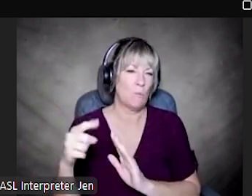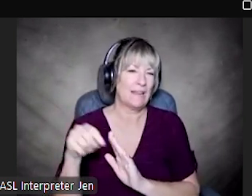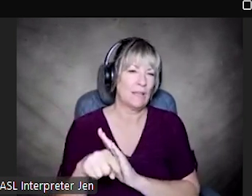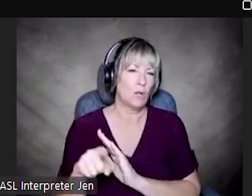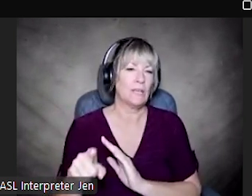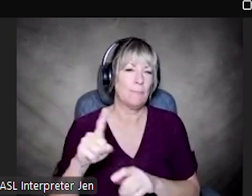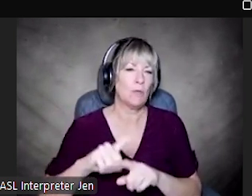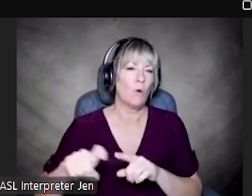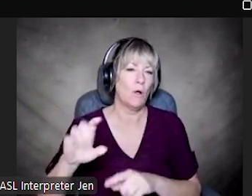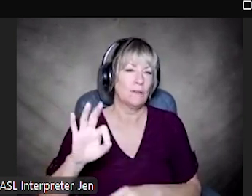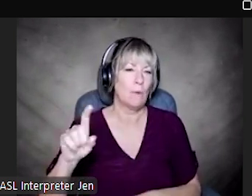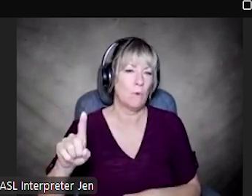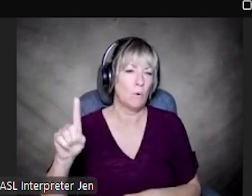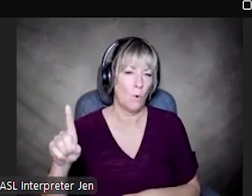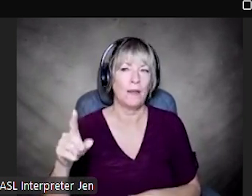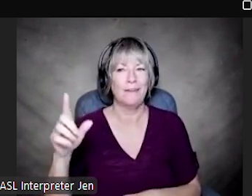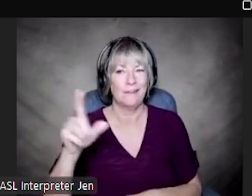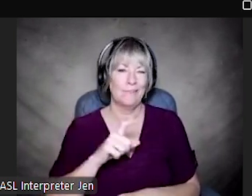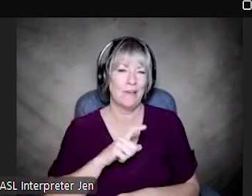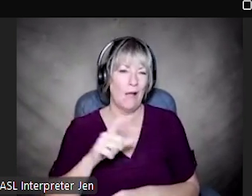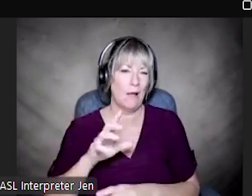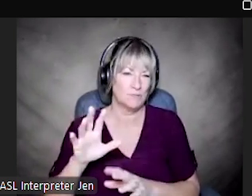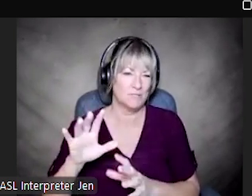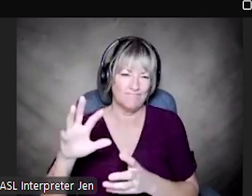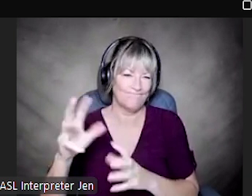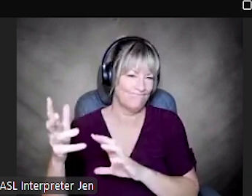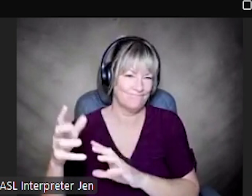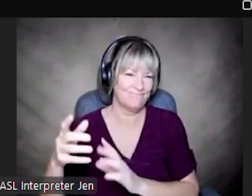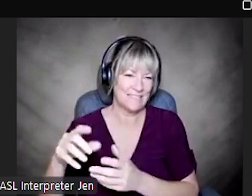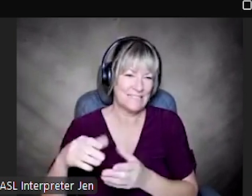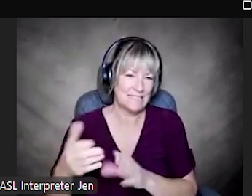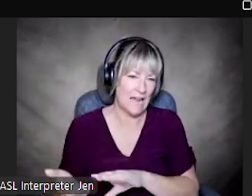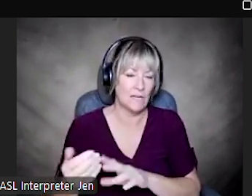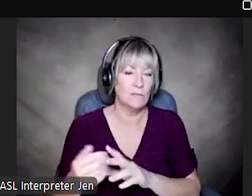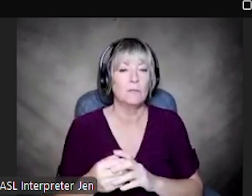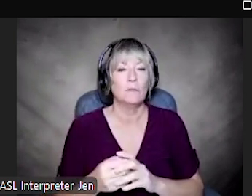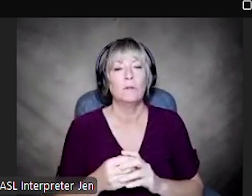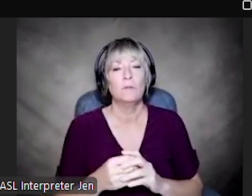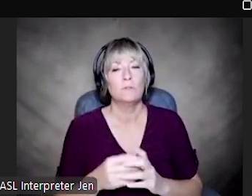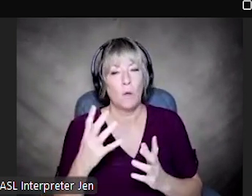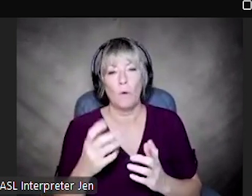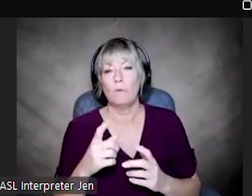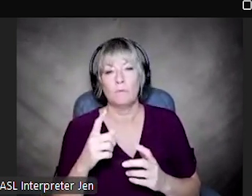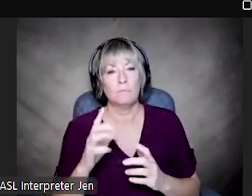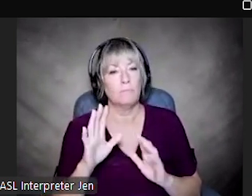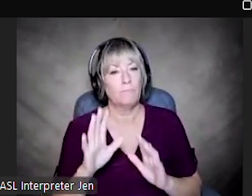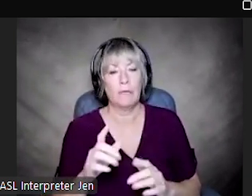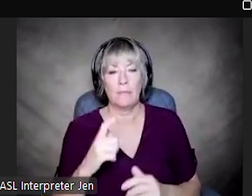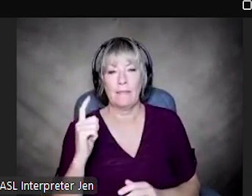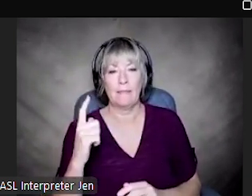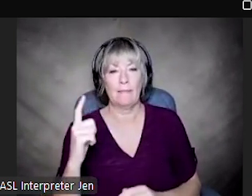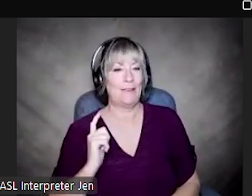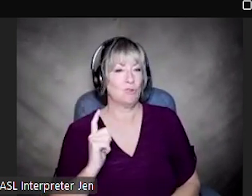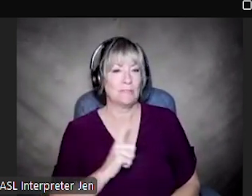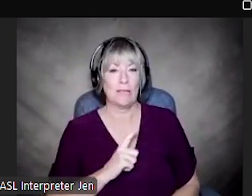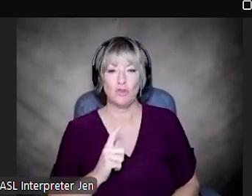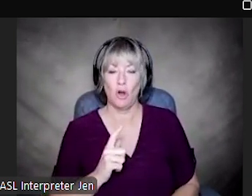calling 911. So in response, and due to all the great pushes from our